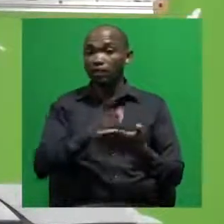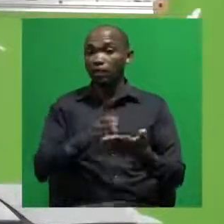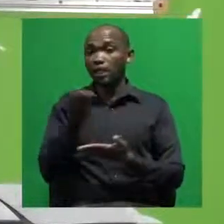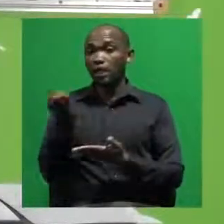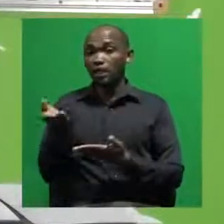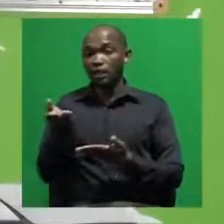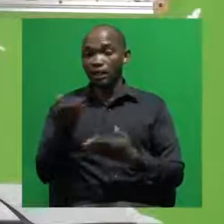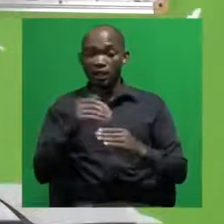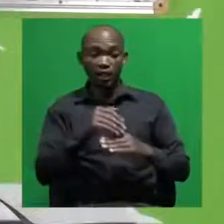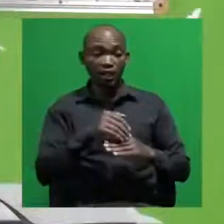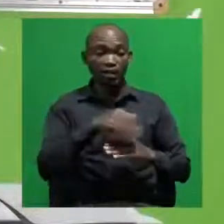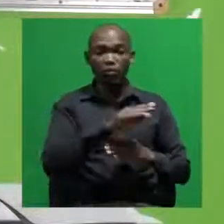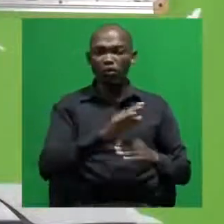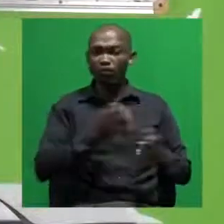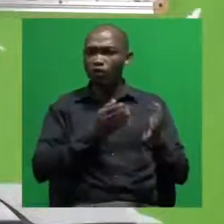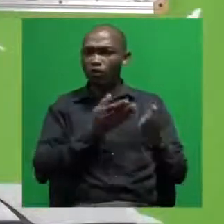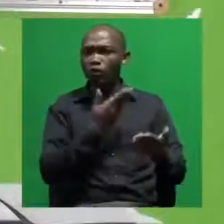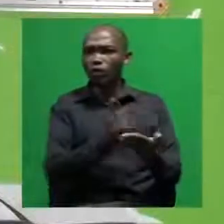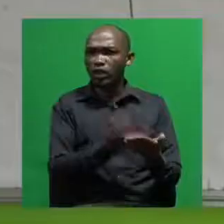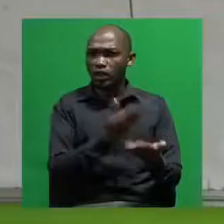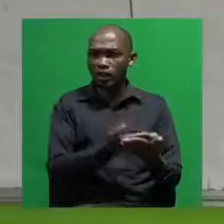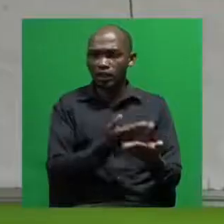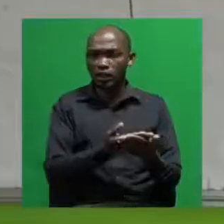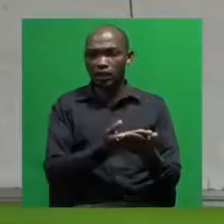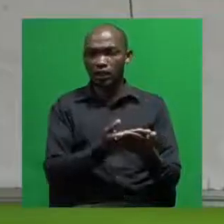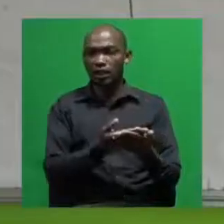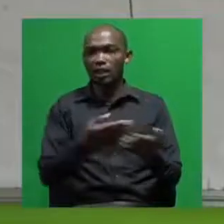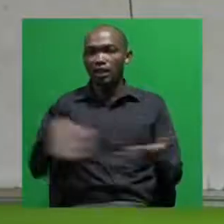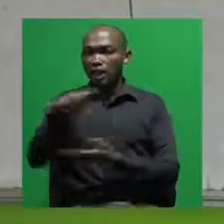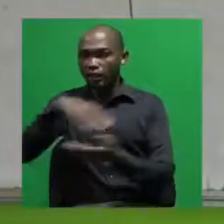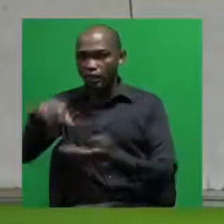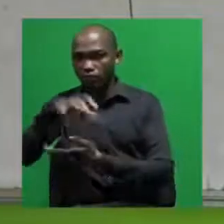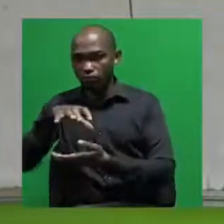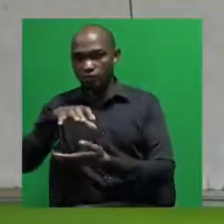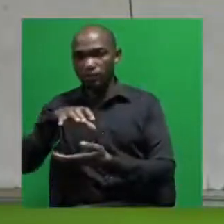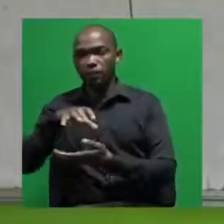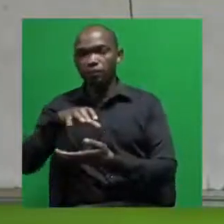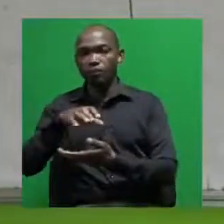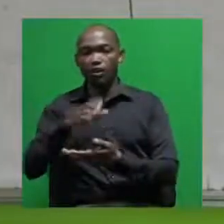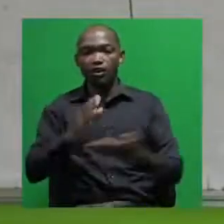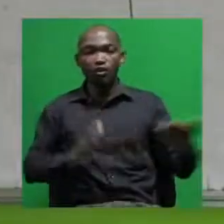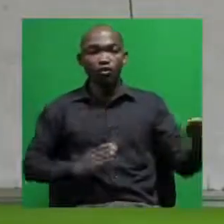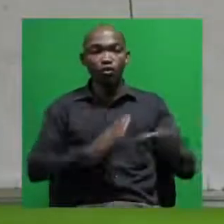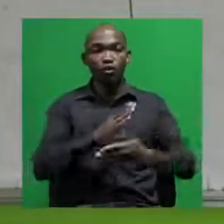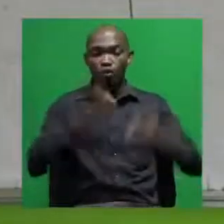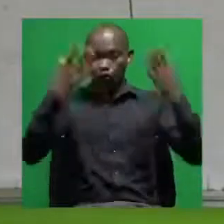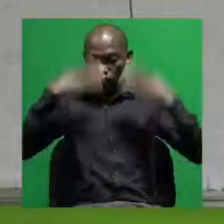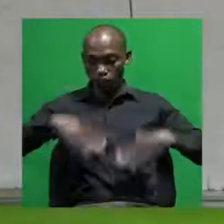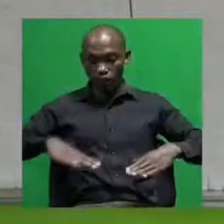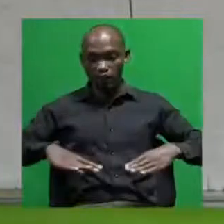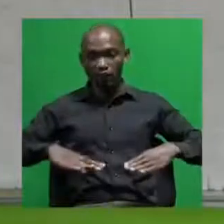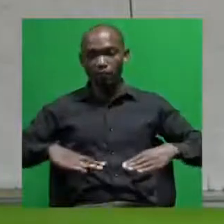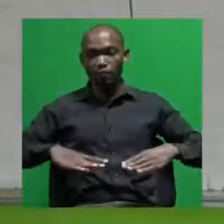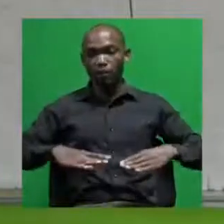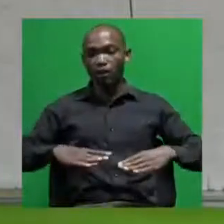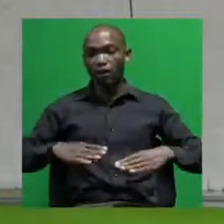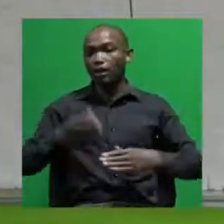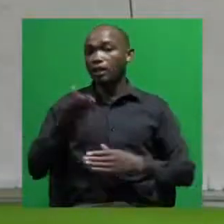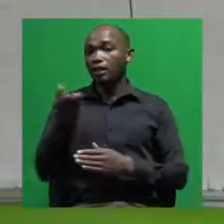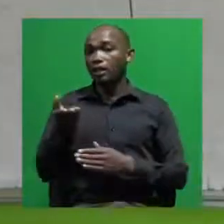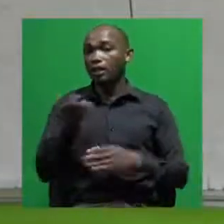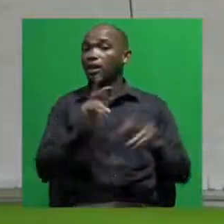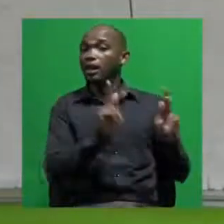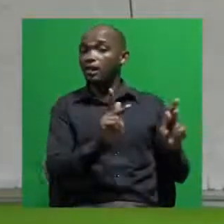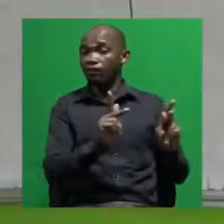will move quickly, vigorously, randomly throughout the body. And